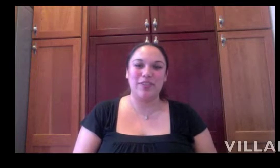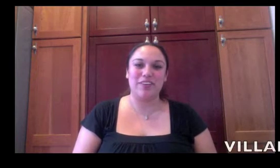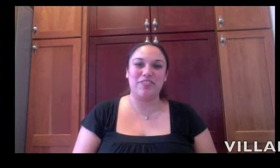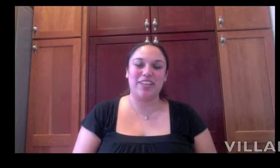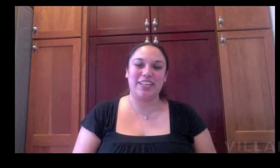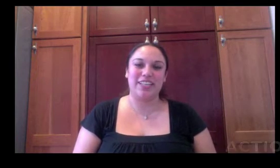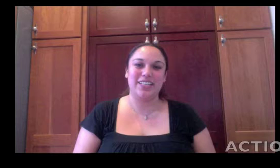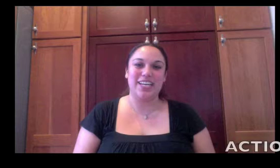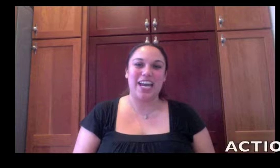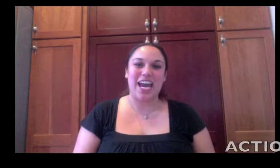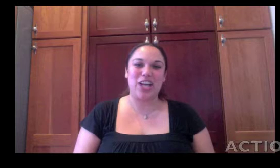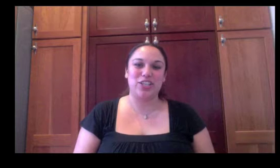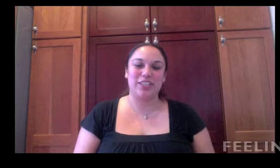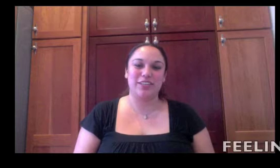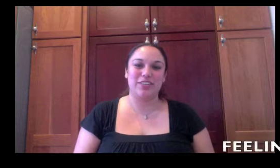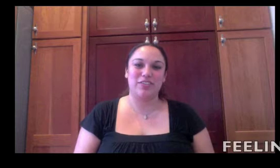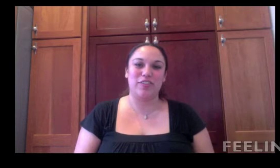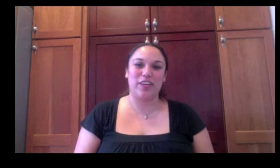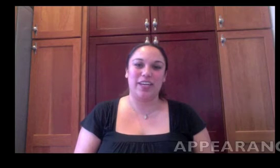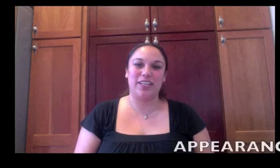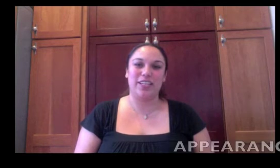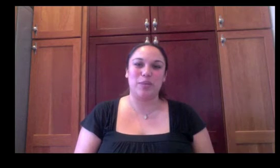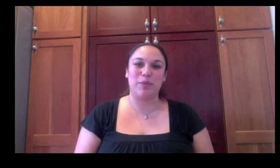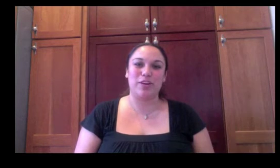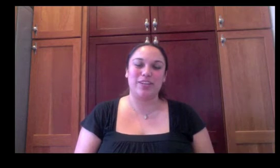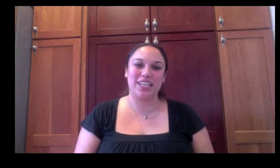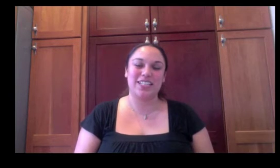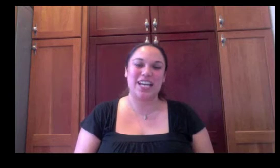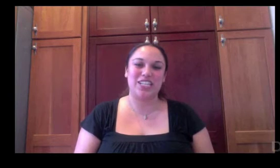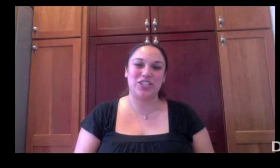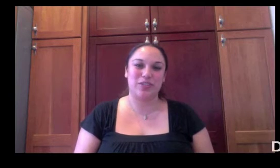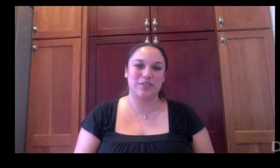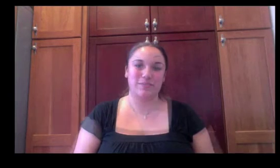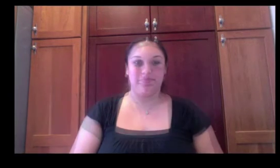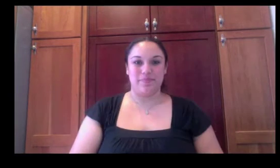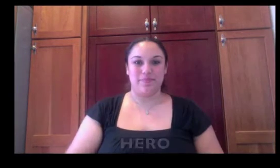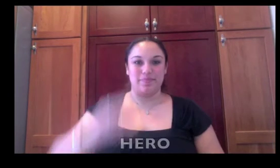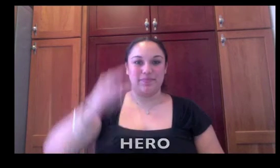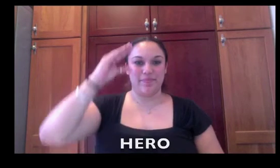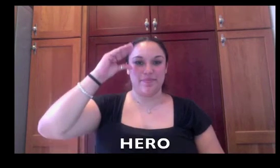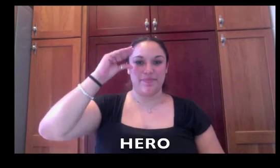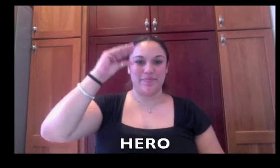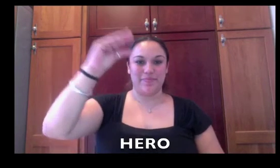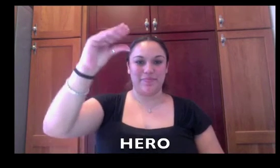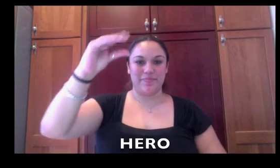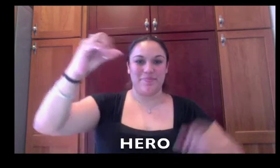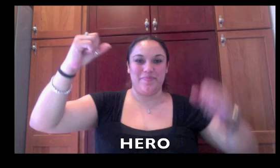hero, villain, action, feeling, appearance, and do.